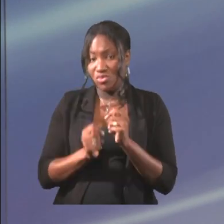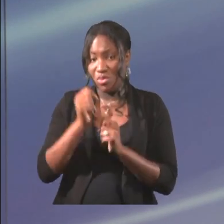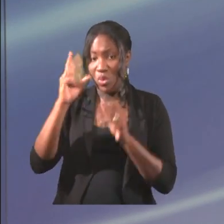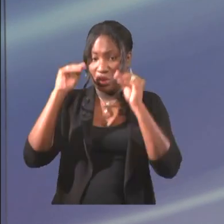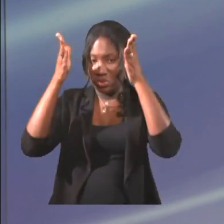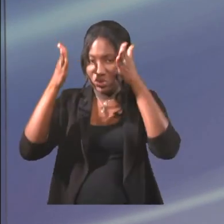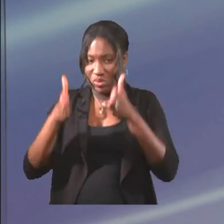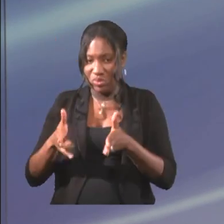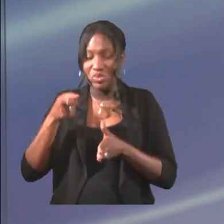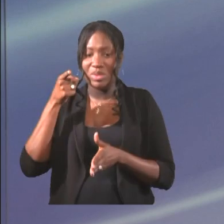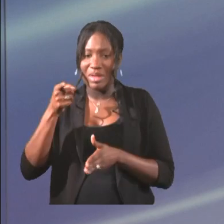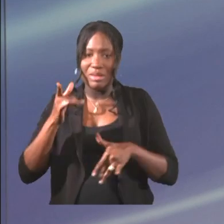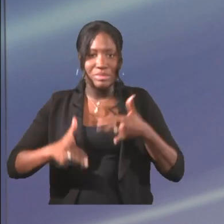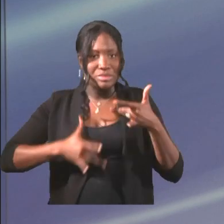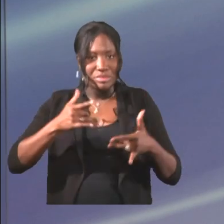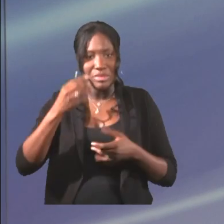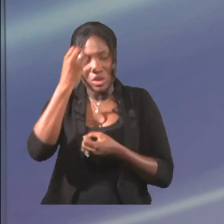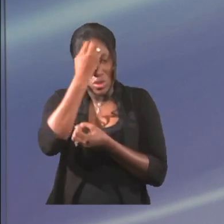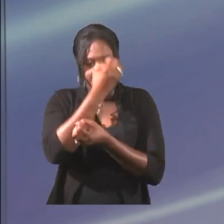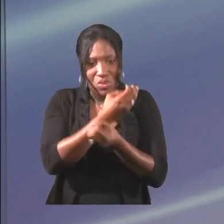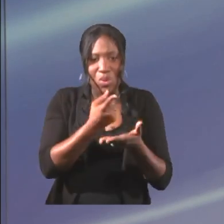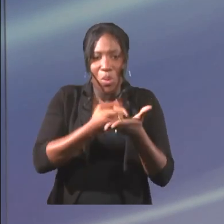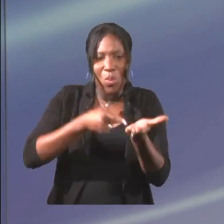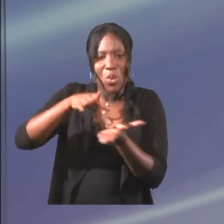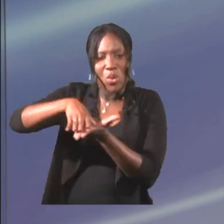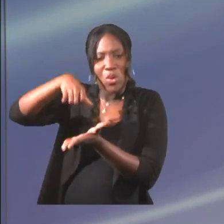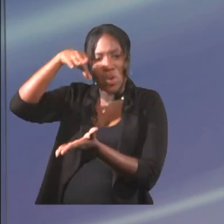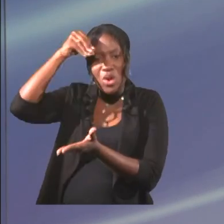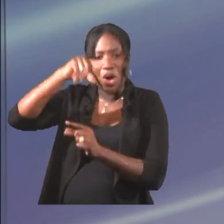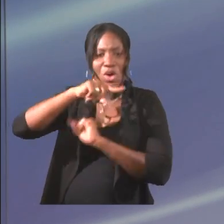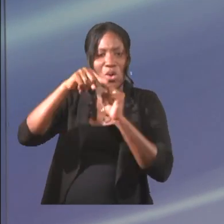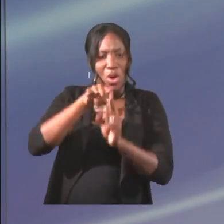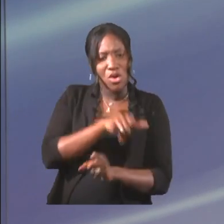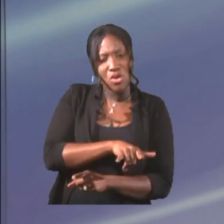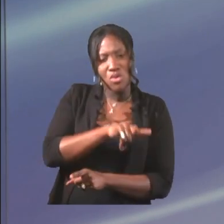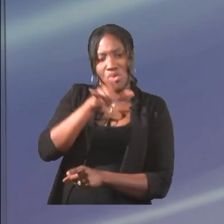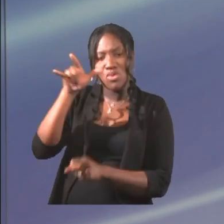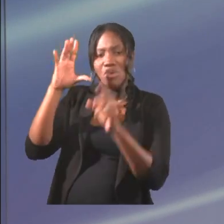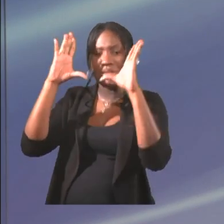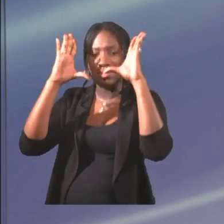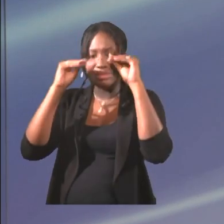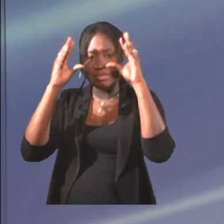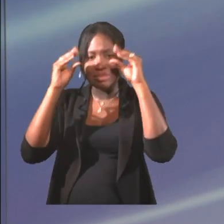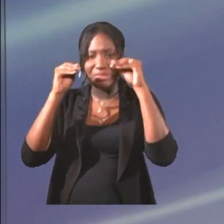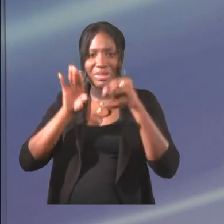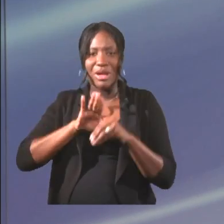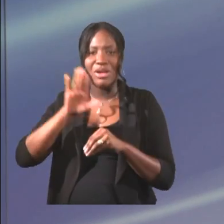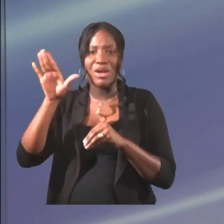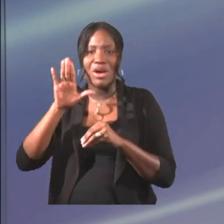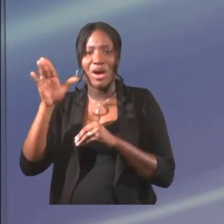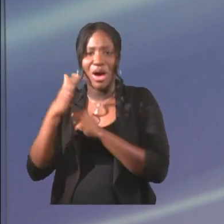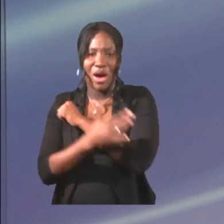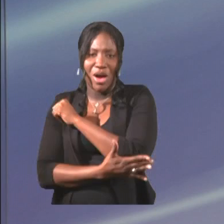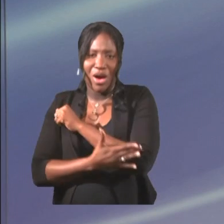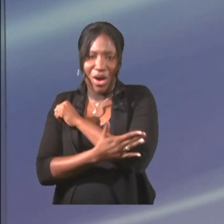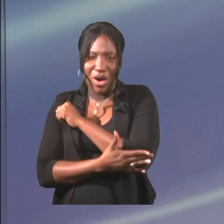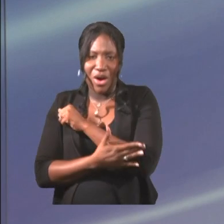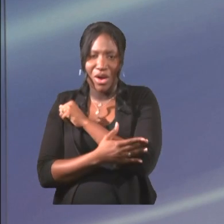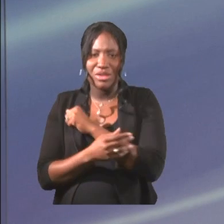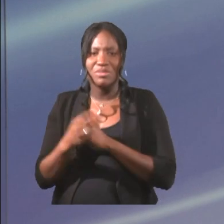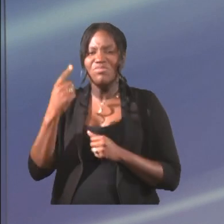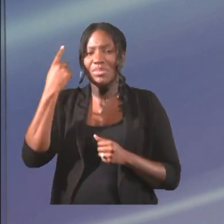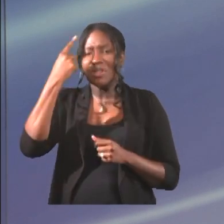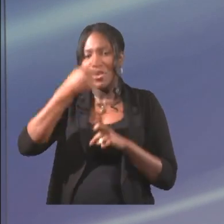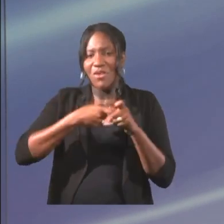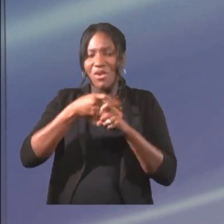lecturer who's eager to share what he learned after attending the Carbon Capture and Storage, the CCS, summer school